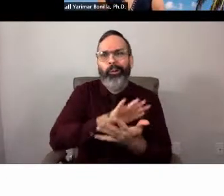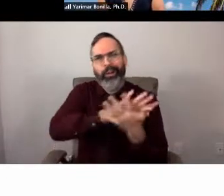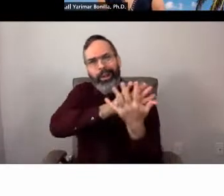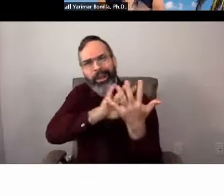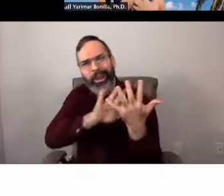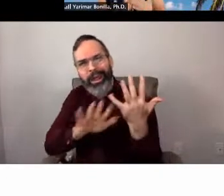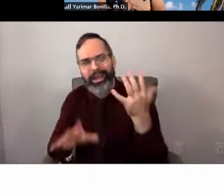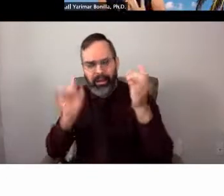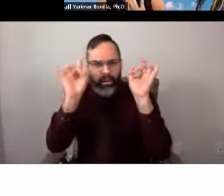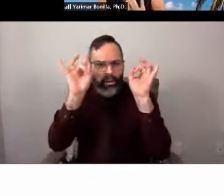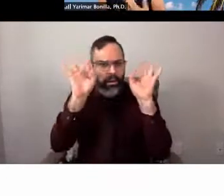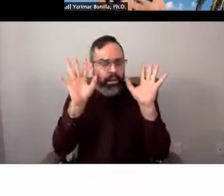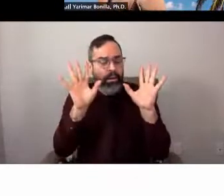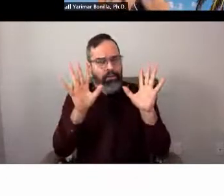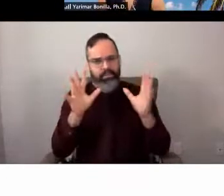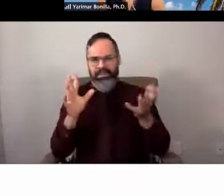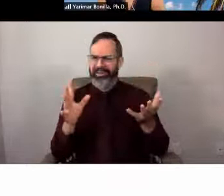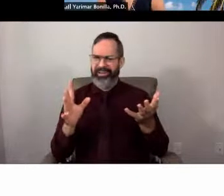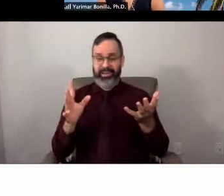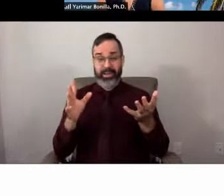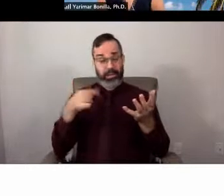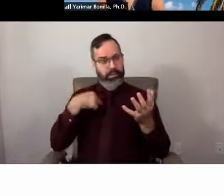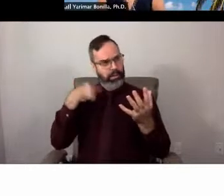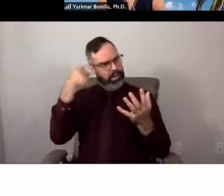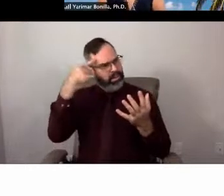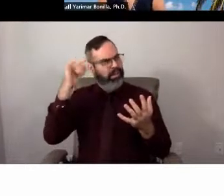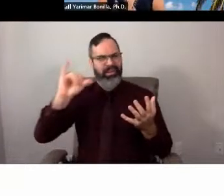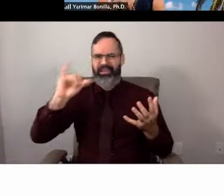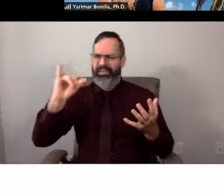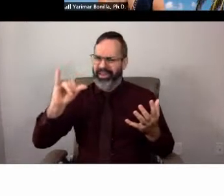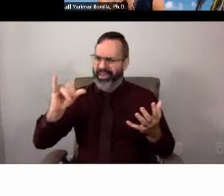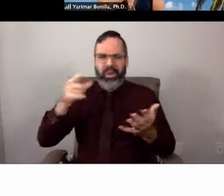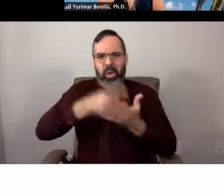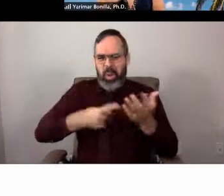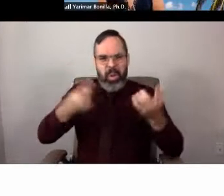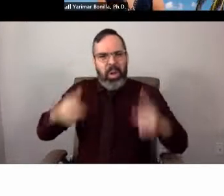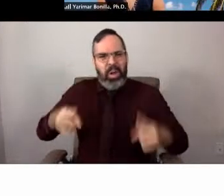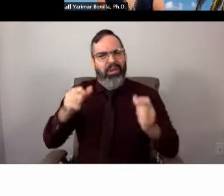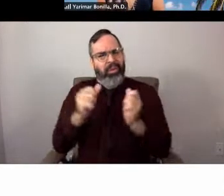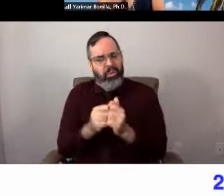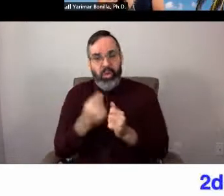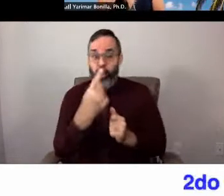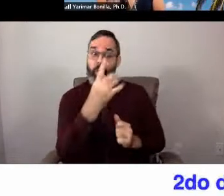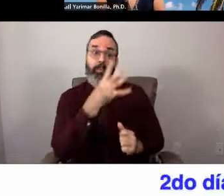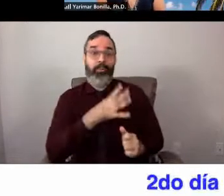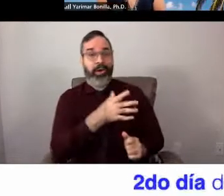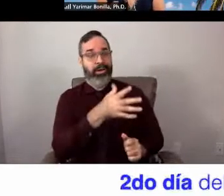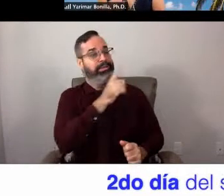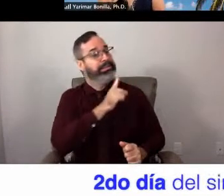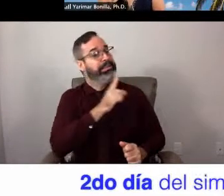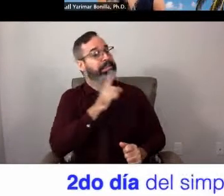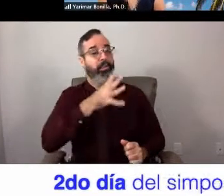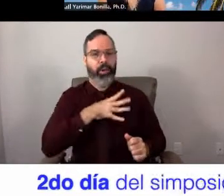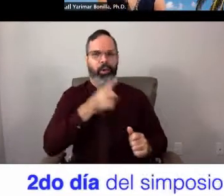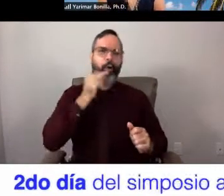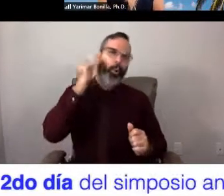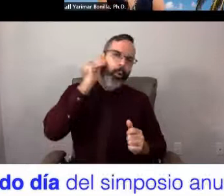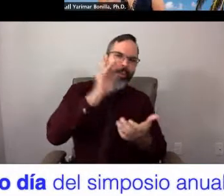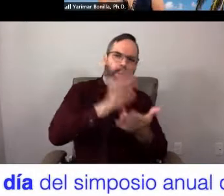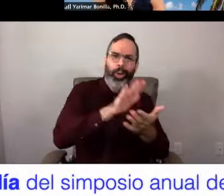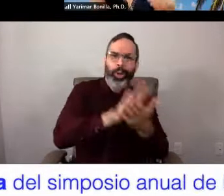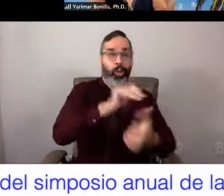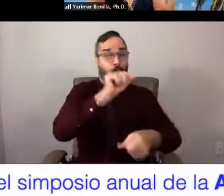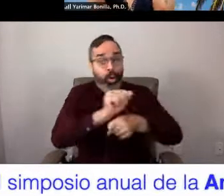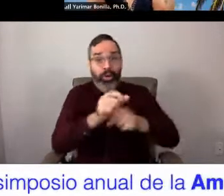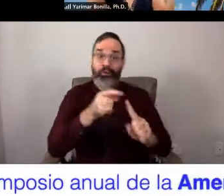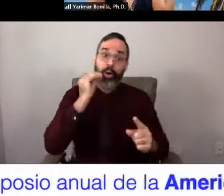thinking, this is not my case, but I keep thinking, what's happening with a single mom who's homeschooling, who's working from home, who,